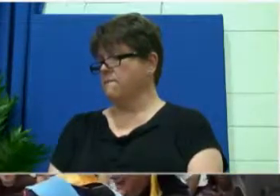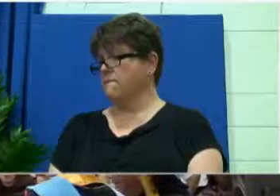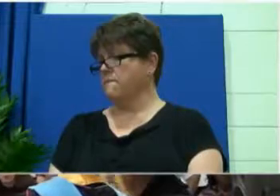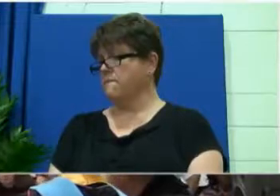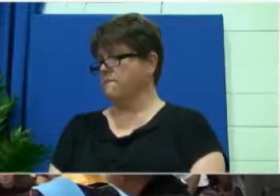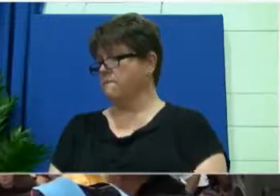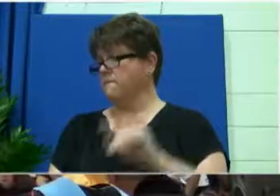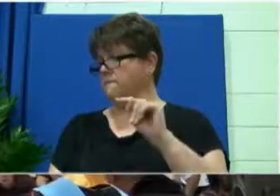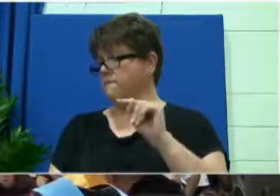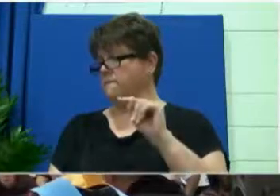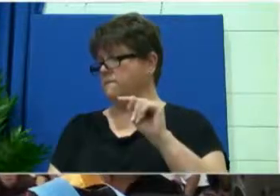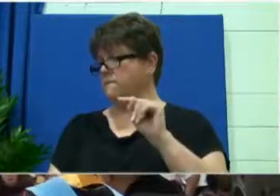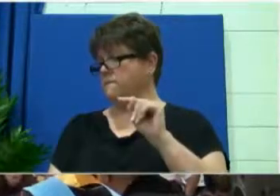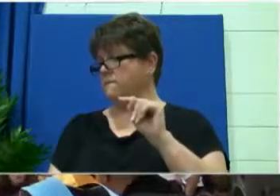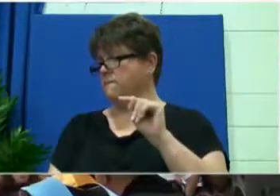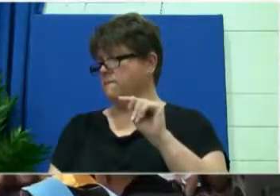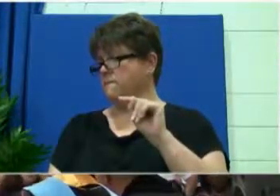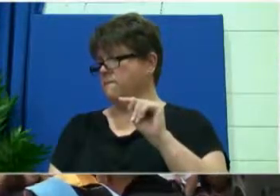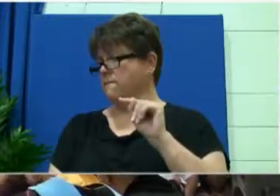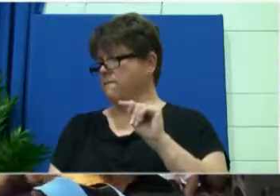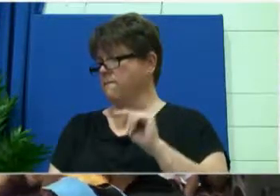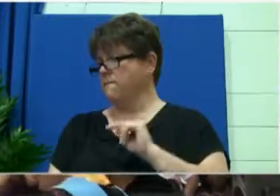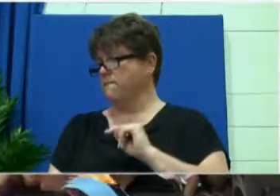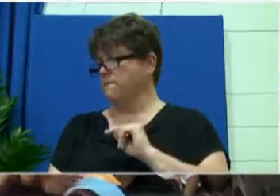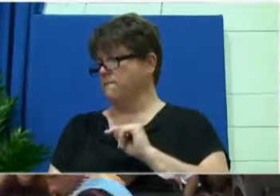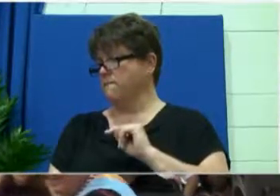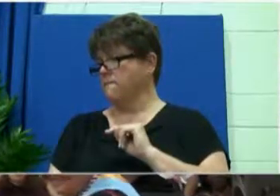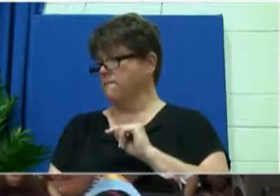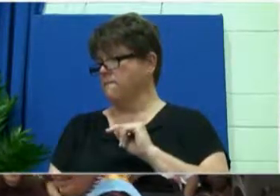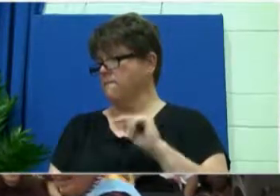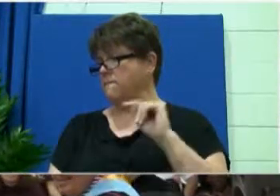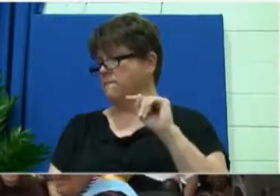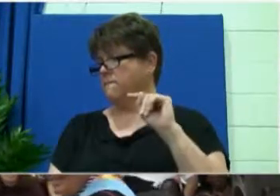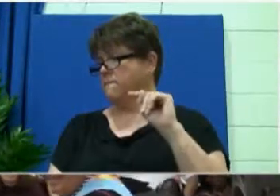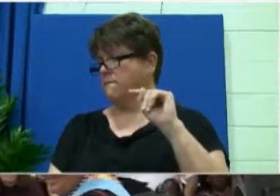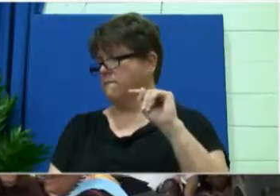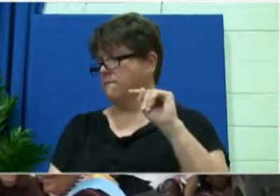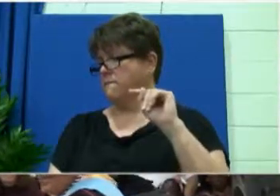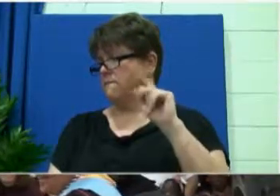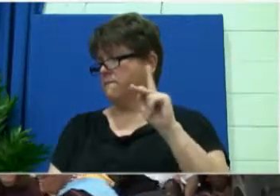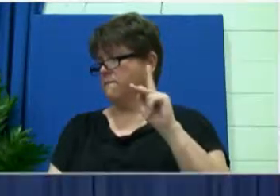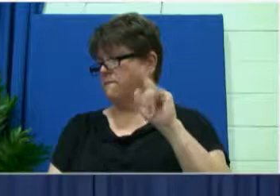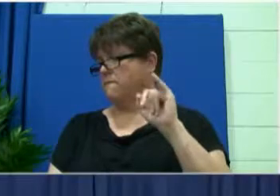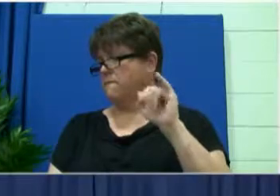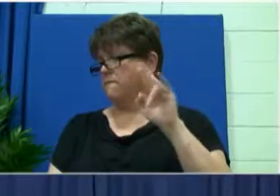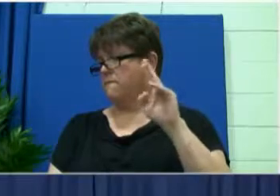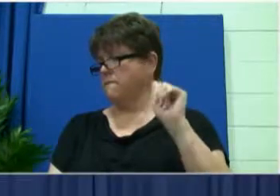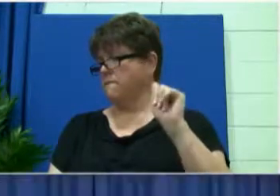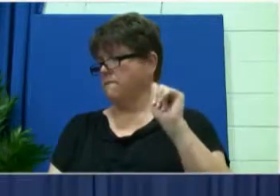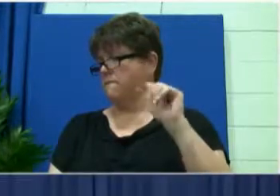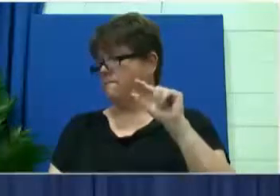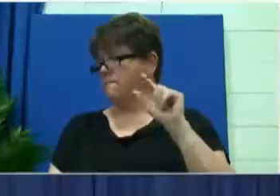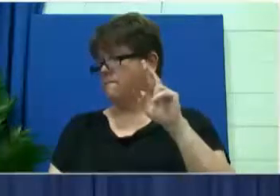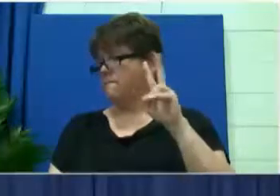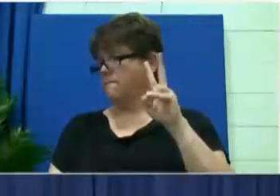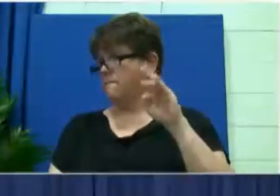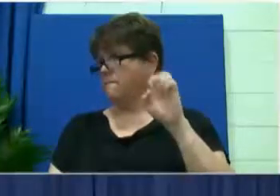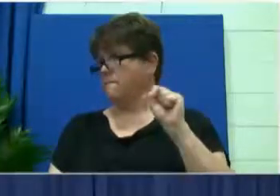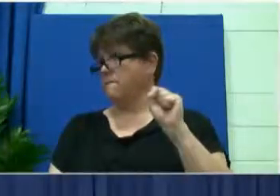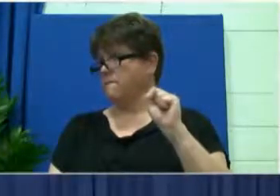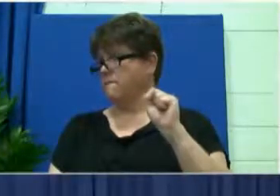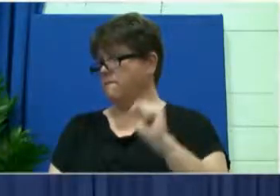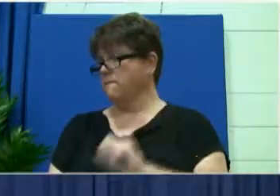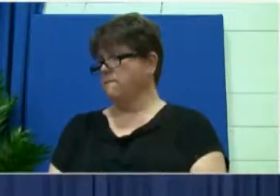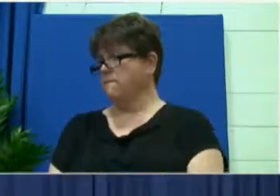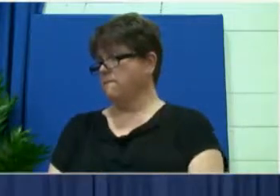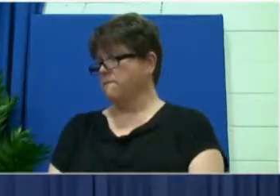Kiera Michelle Graves, whose diploma will be presented by Academic Advisor Yvette Glasgow, one of her parents in the Adopt an